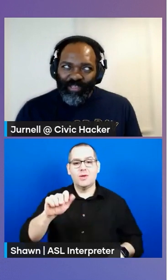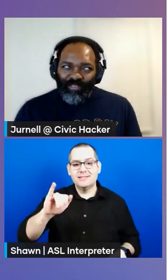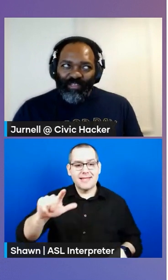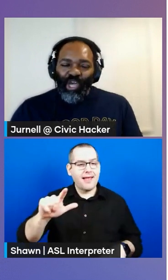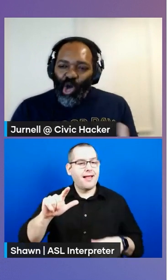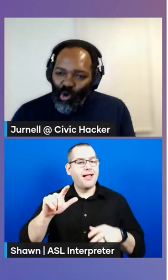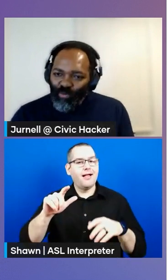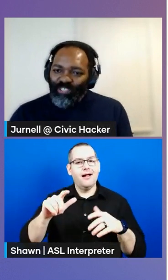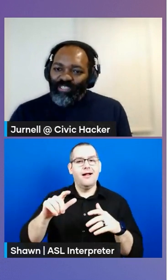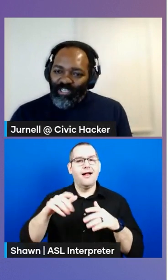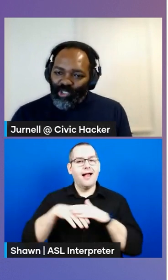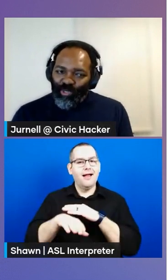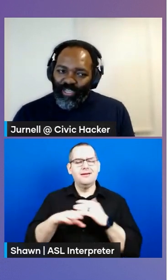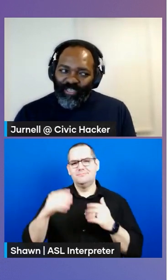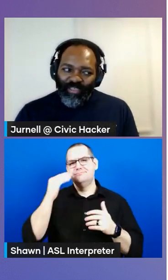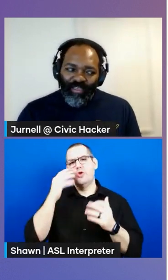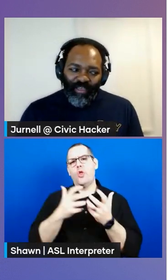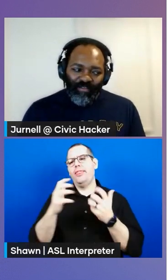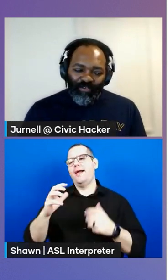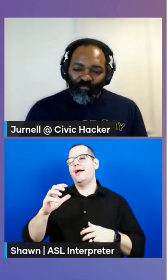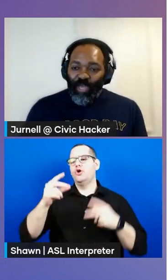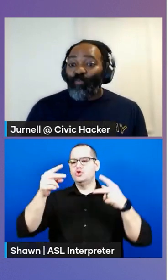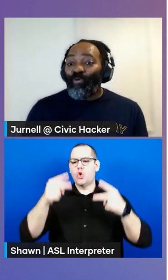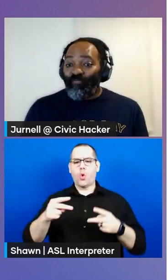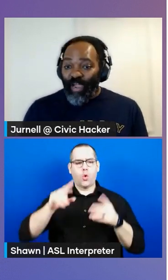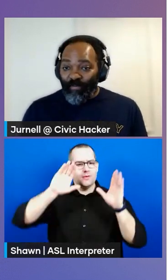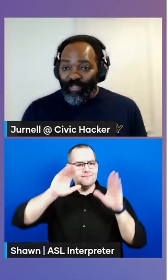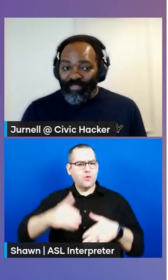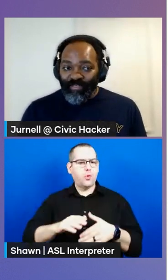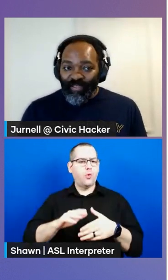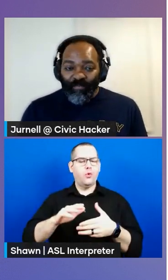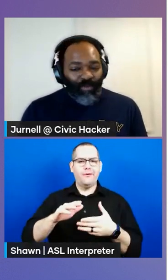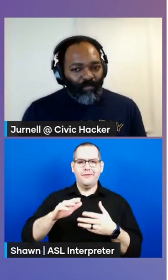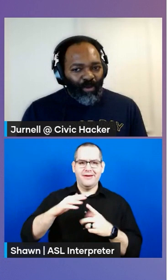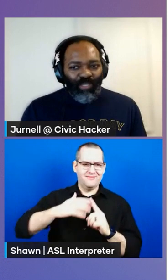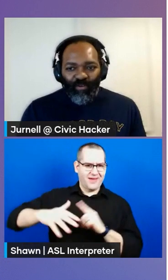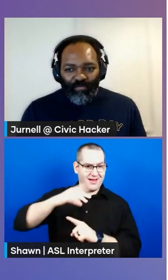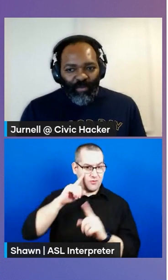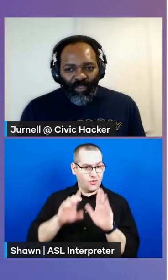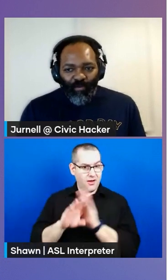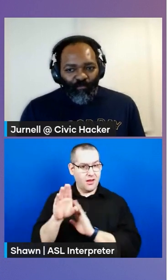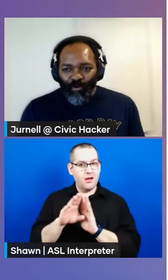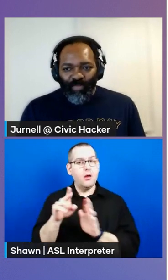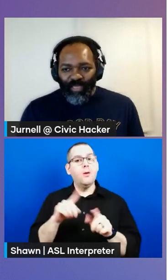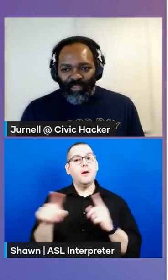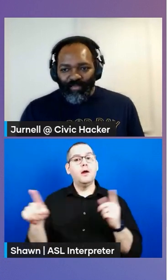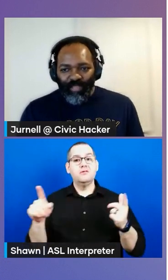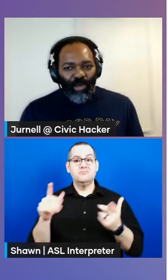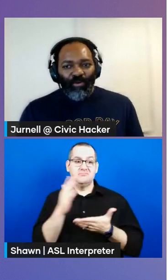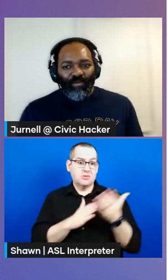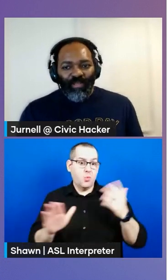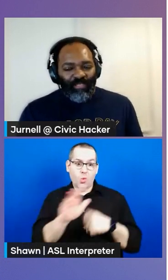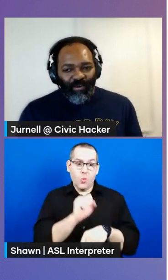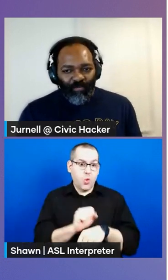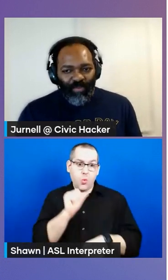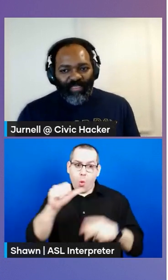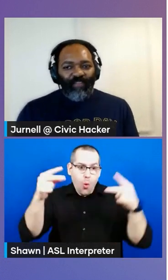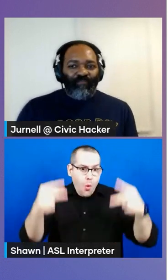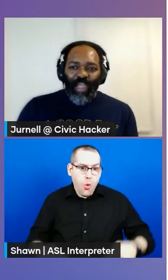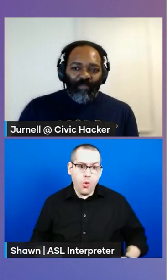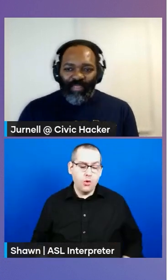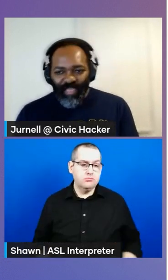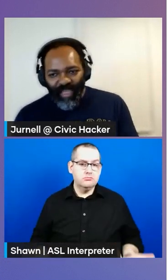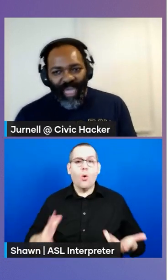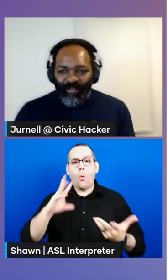of code-centric developer environments, but some of your work won't be in the code. It's going to be in